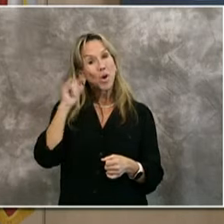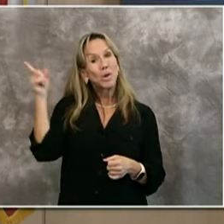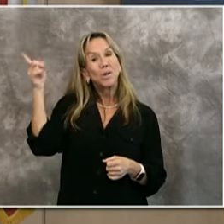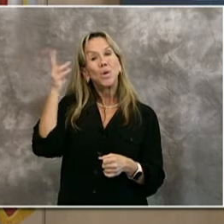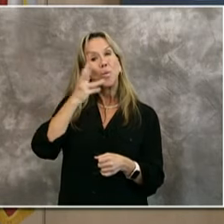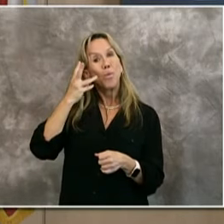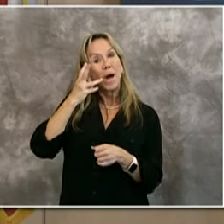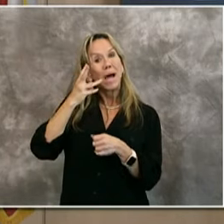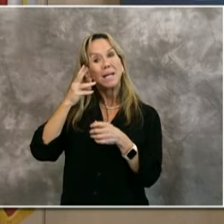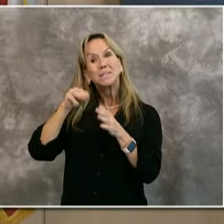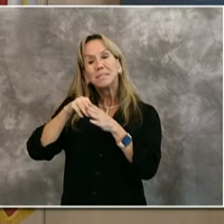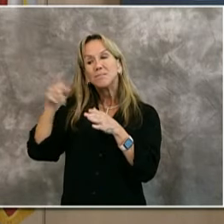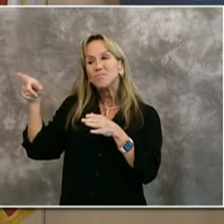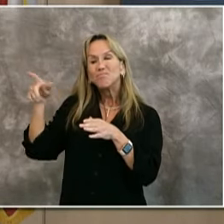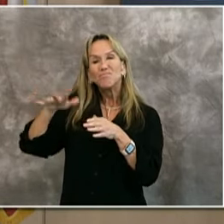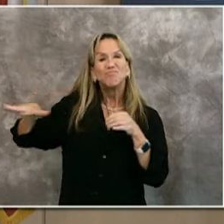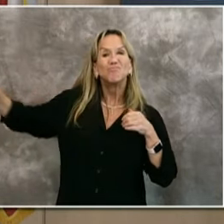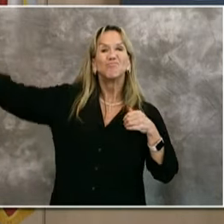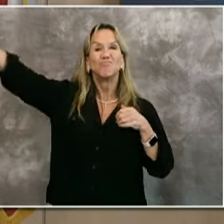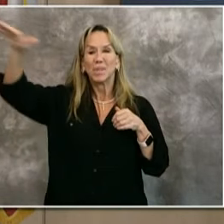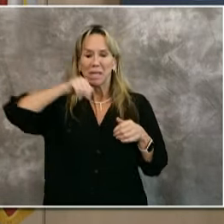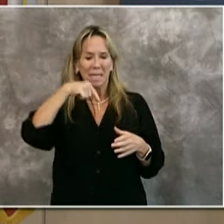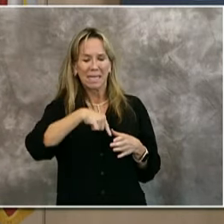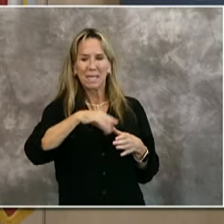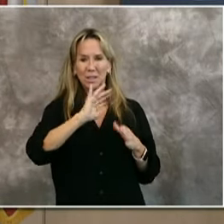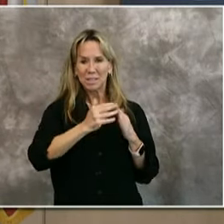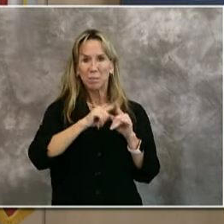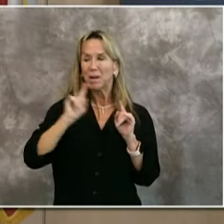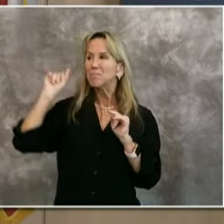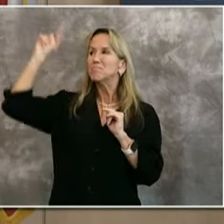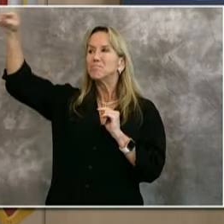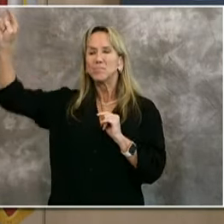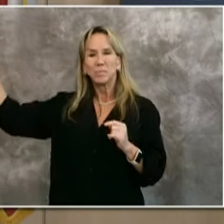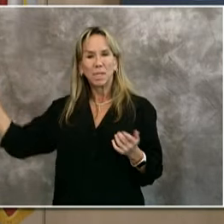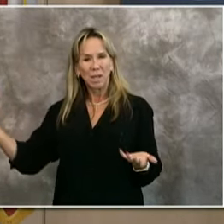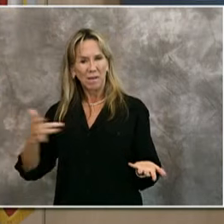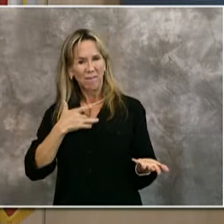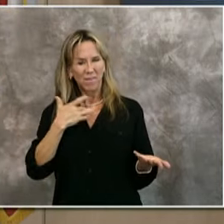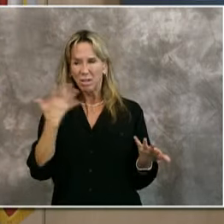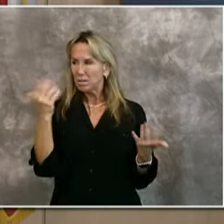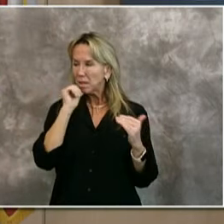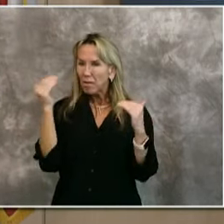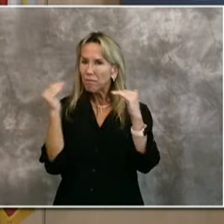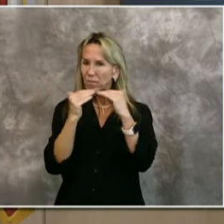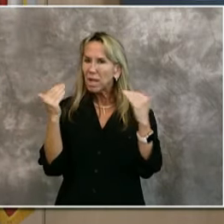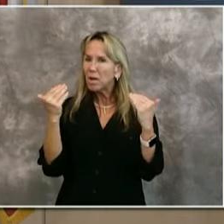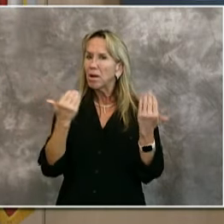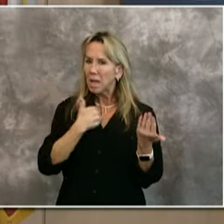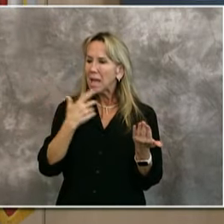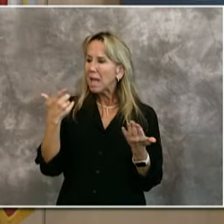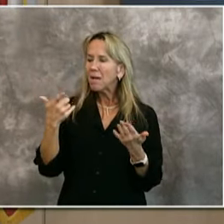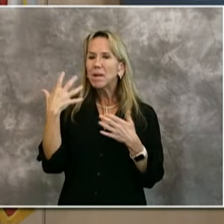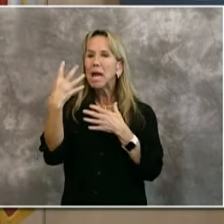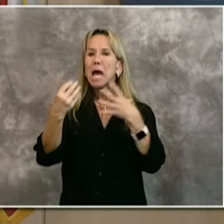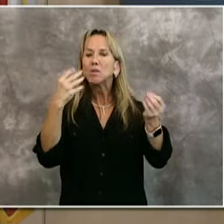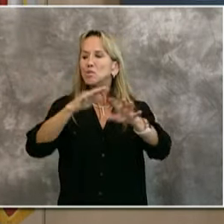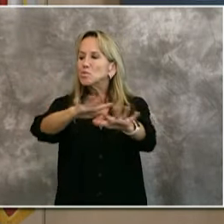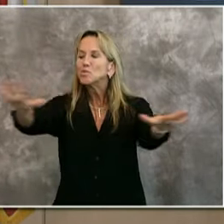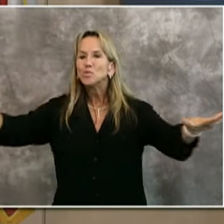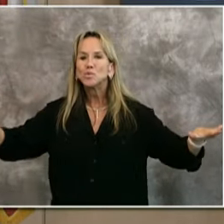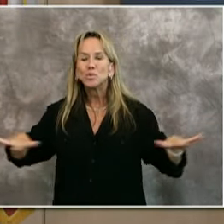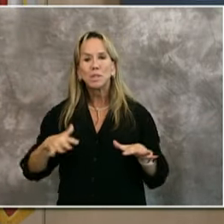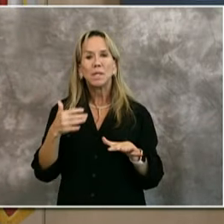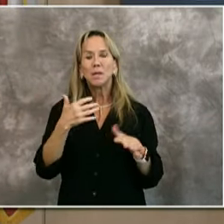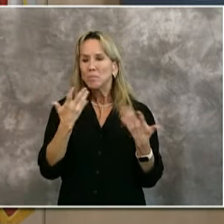East County who believe that it's somewhat unfair when they have outdoor, very spacious tasting rooms. They're not crowding people in like